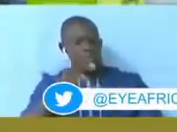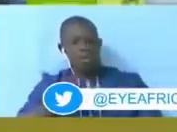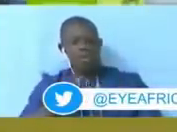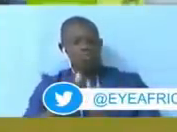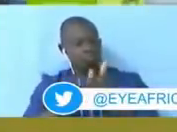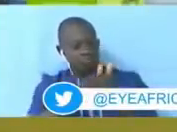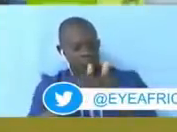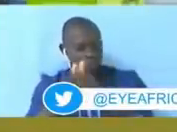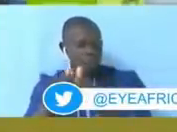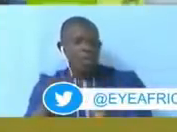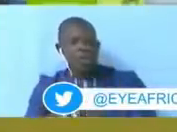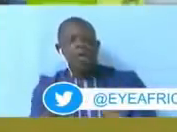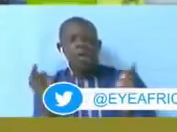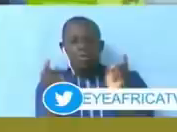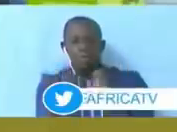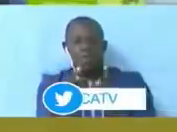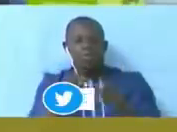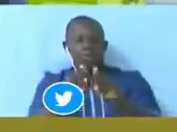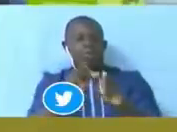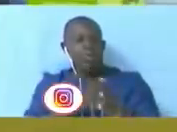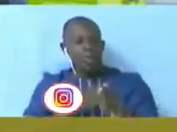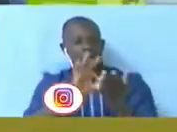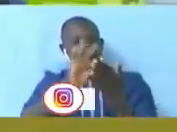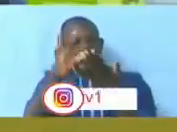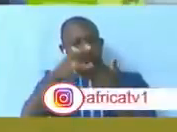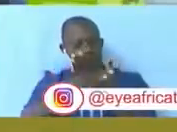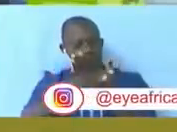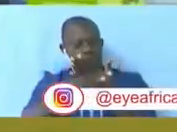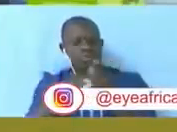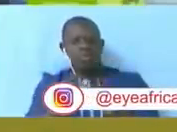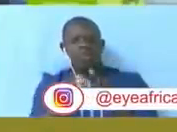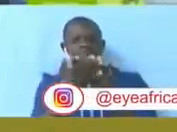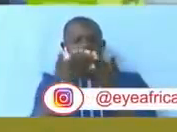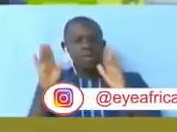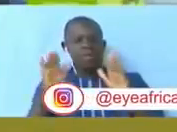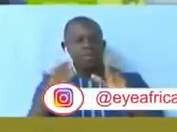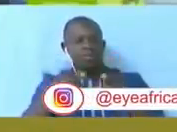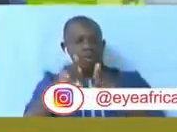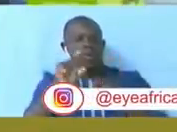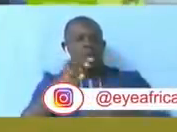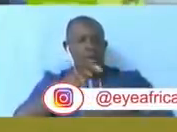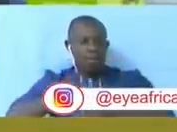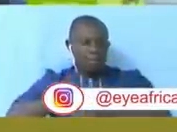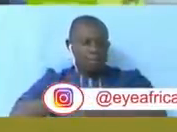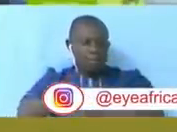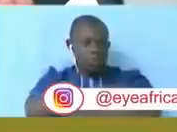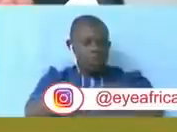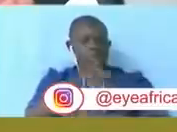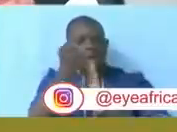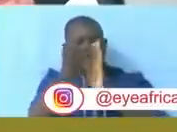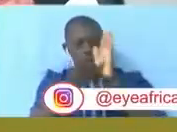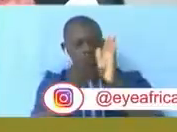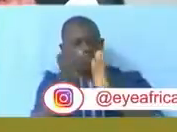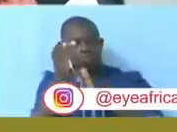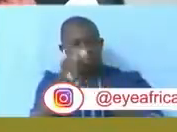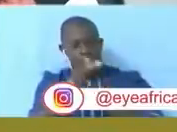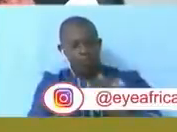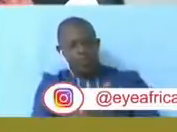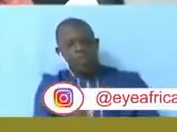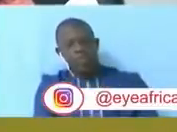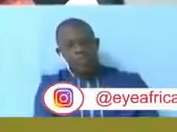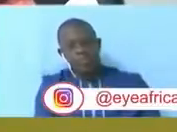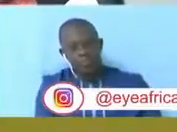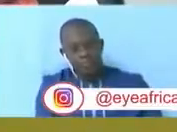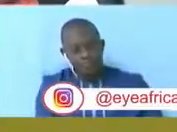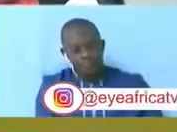coincided with my transfer. And that was the end of the Masakongo episode. Wale mkwenyindi, yo